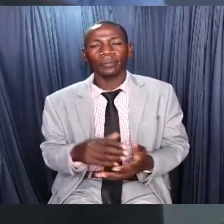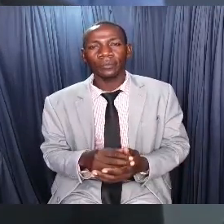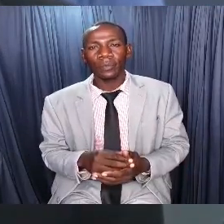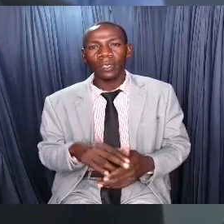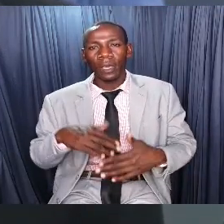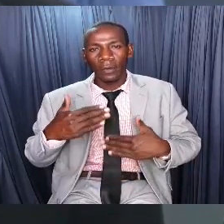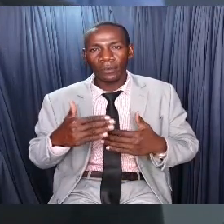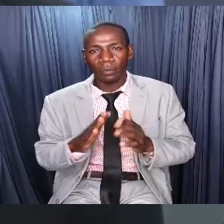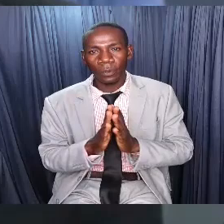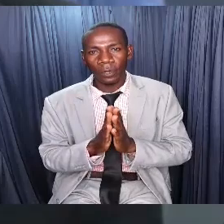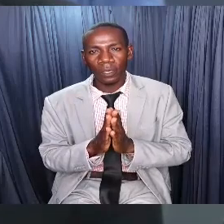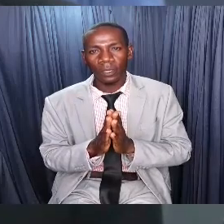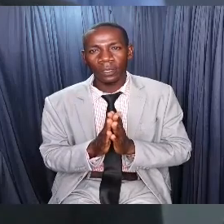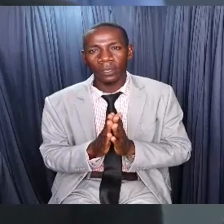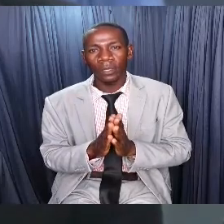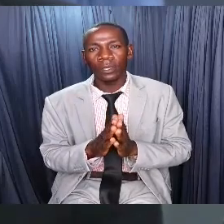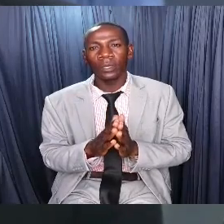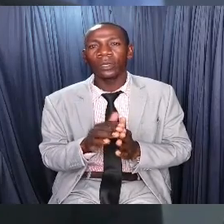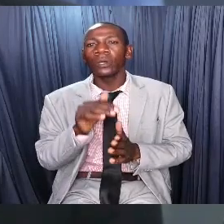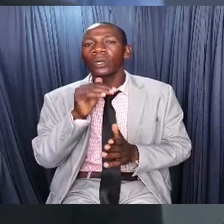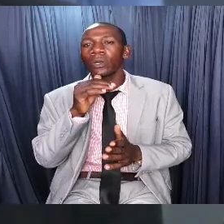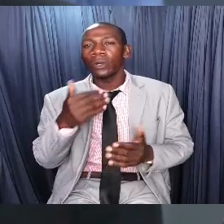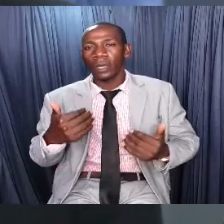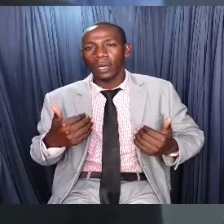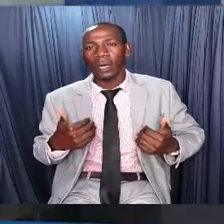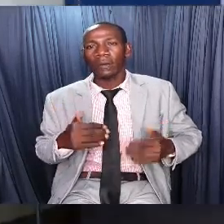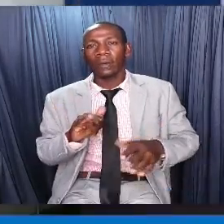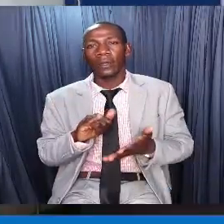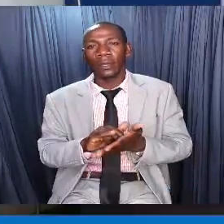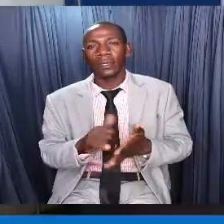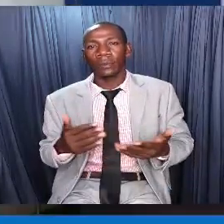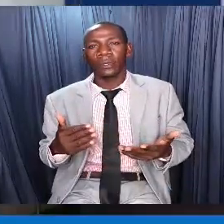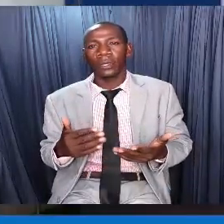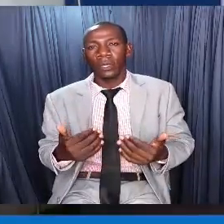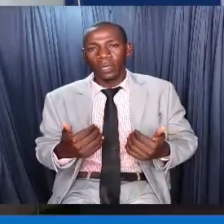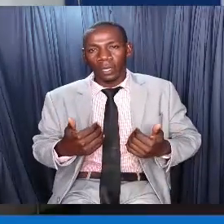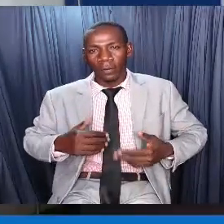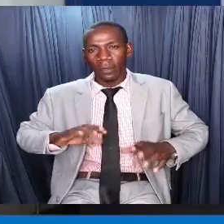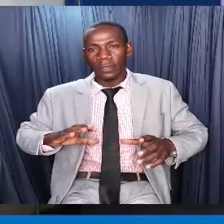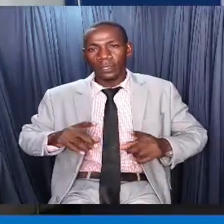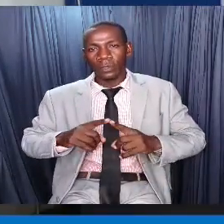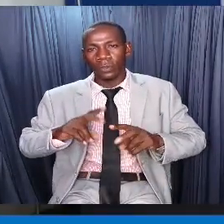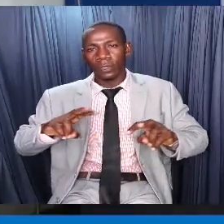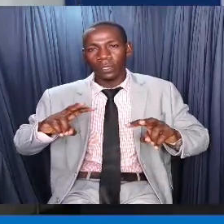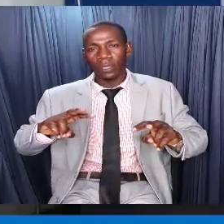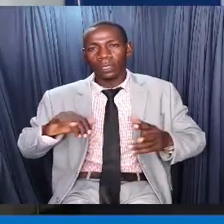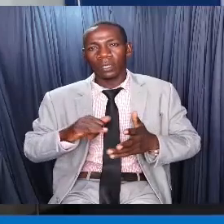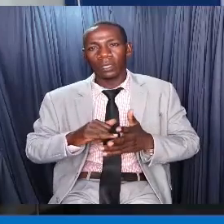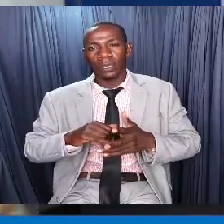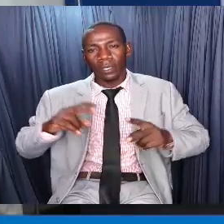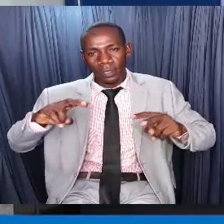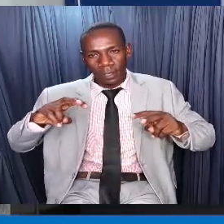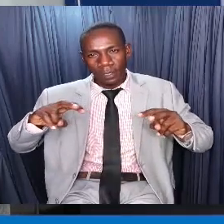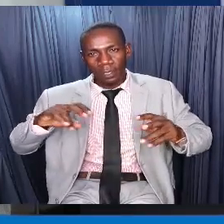Ukisha kuomba, once you ask, hujapata kile kitu. If you don't find it here, kuna nafasi ya kutafuta. There's a chance to seek.